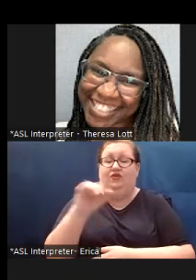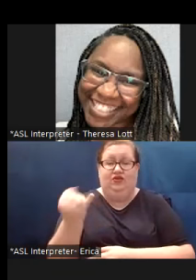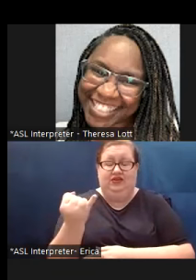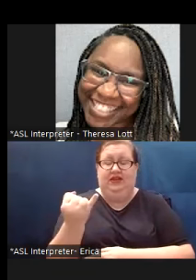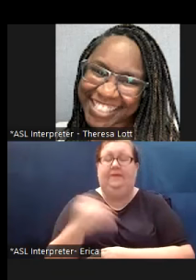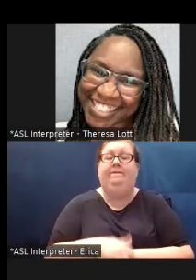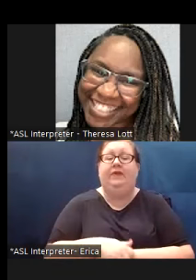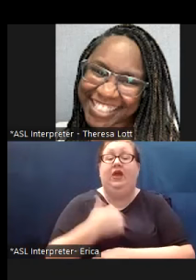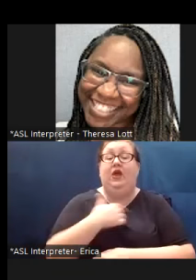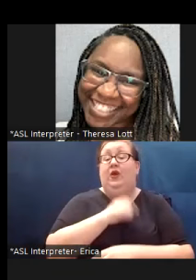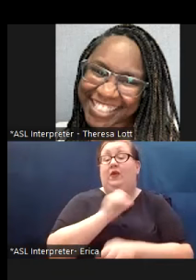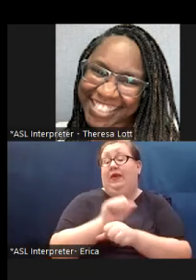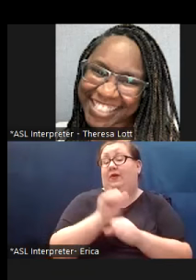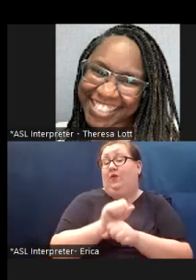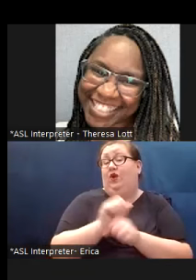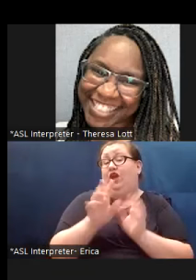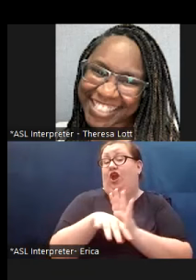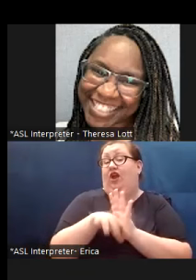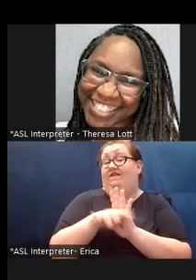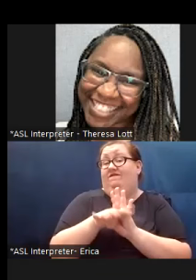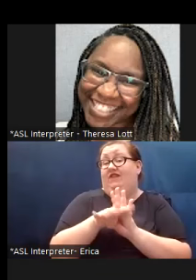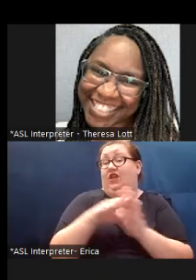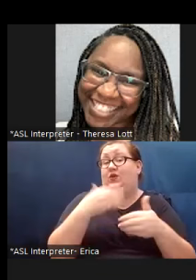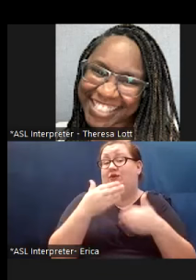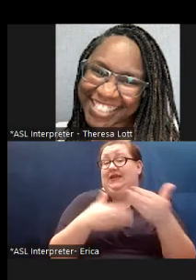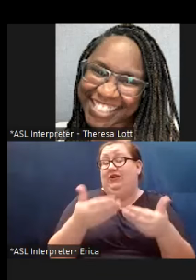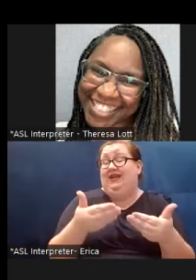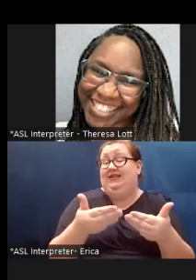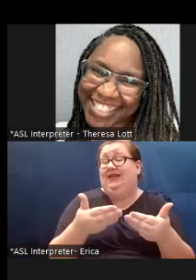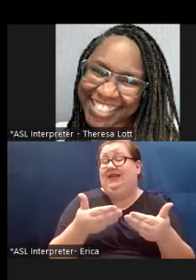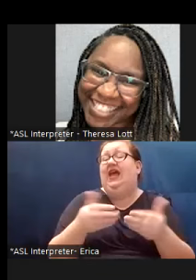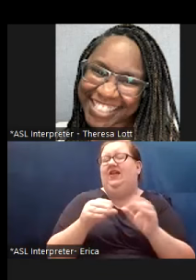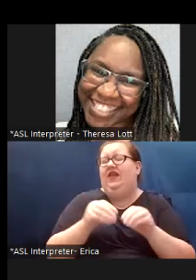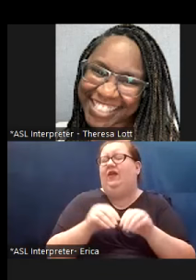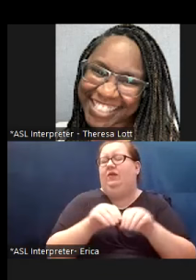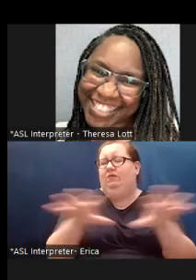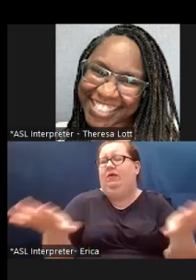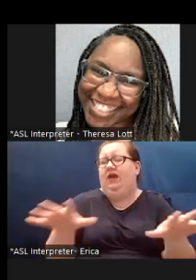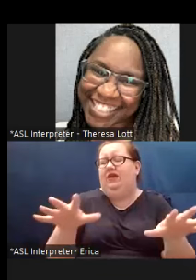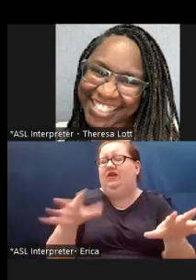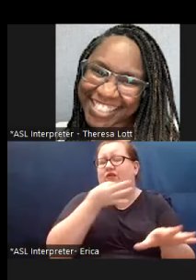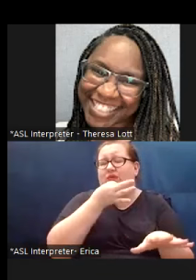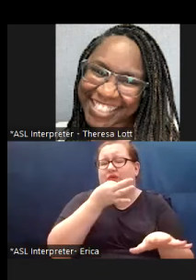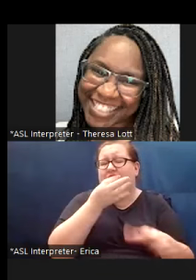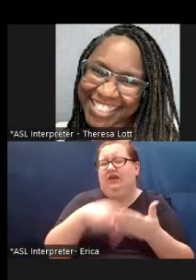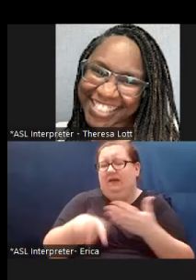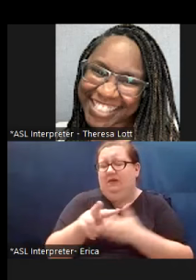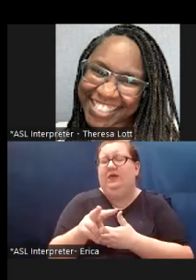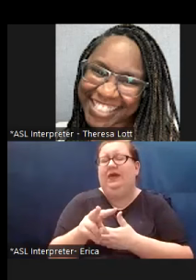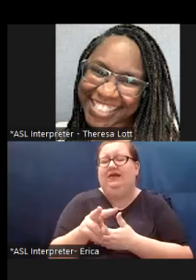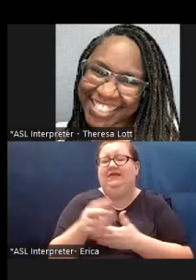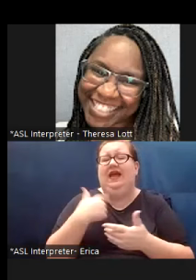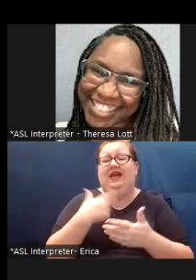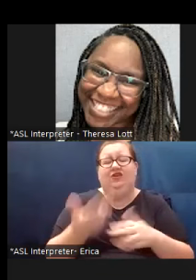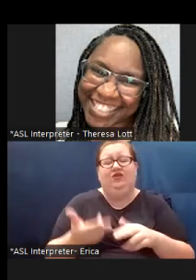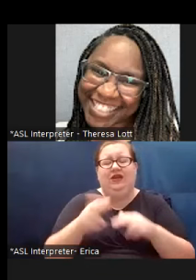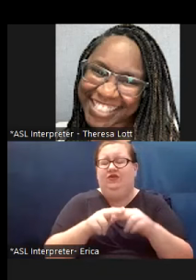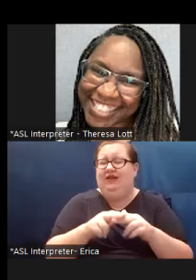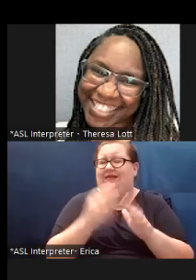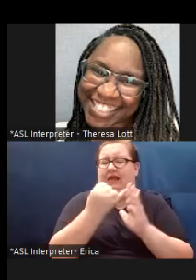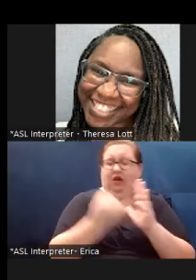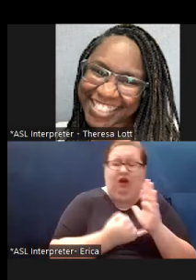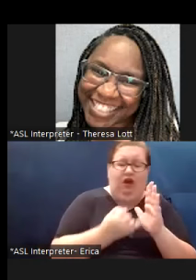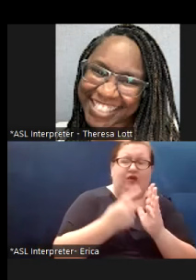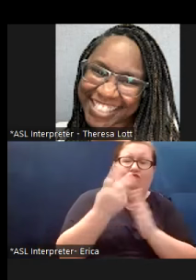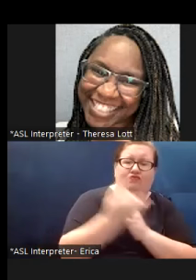series that should be published in the next couple of weeks, developing interact flood mappers and creating resilience-focused art projects in